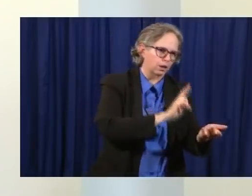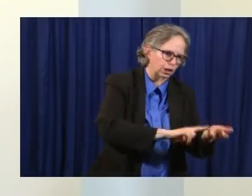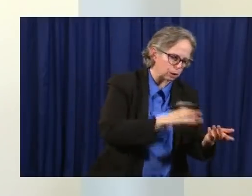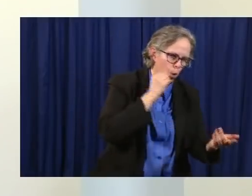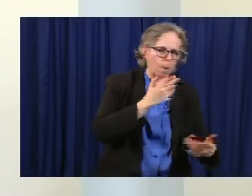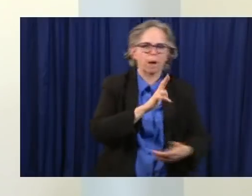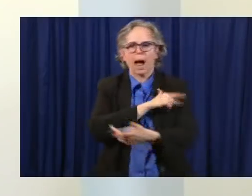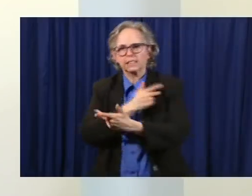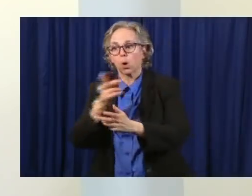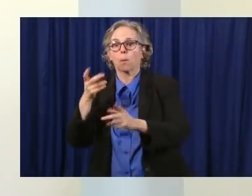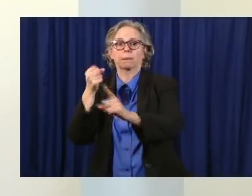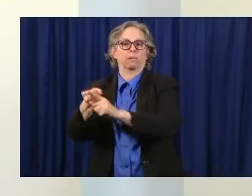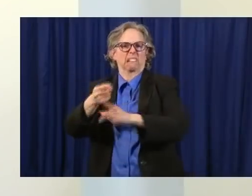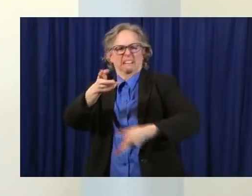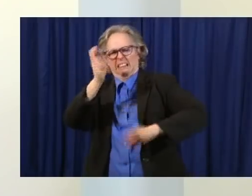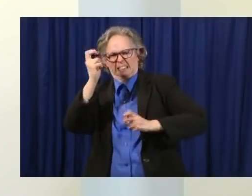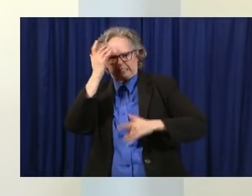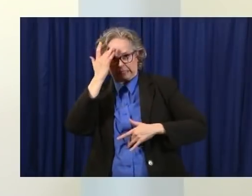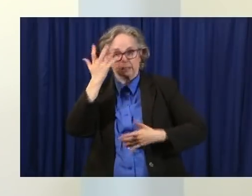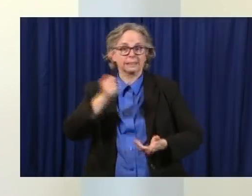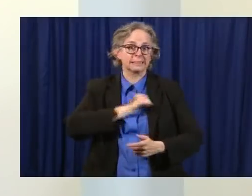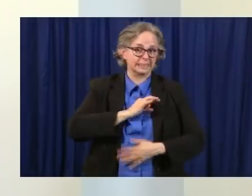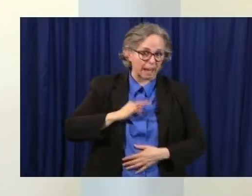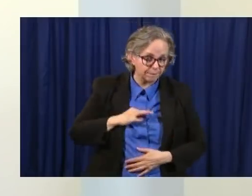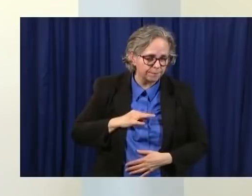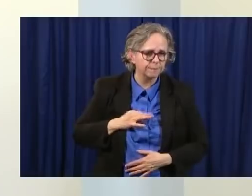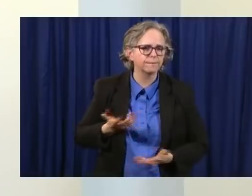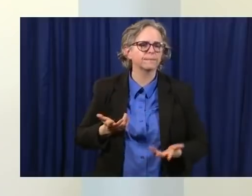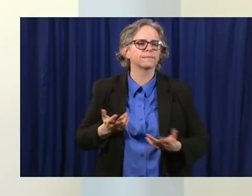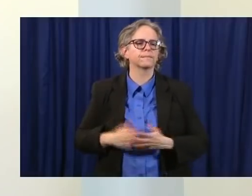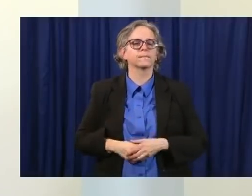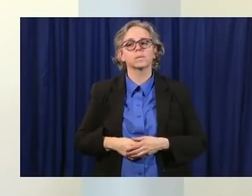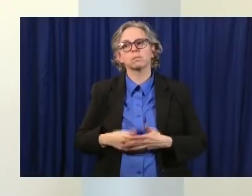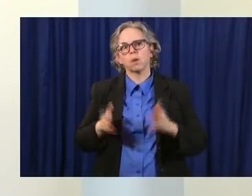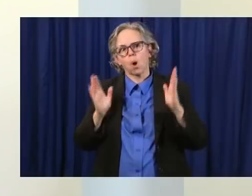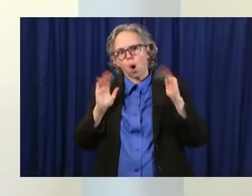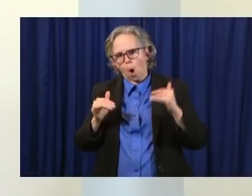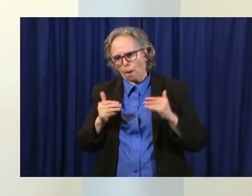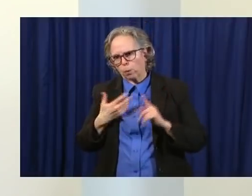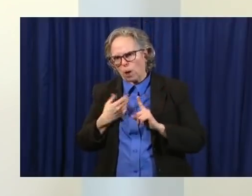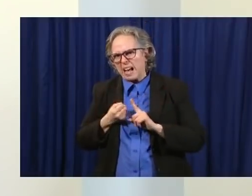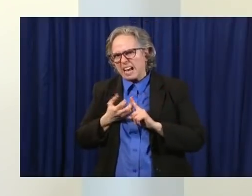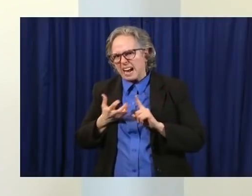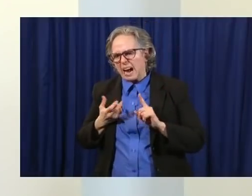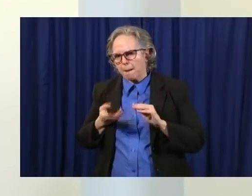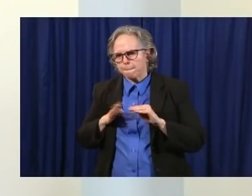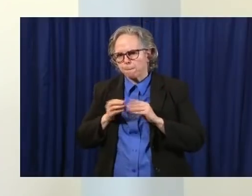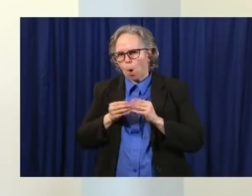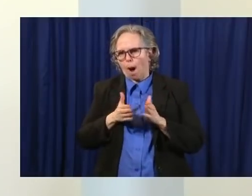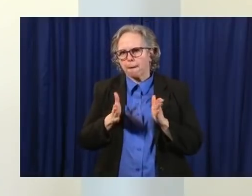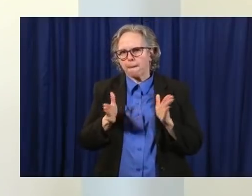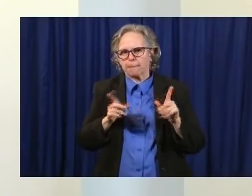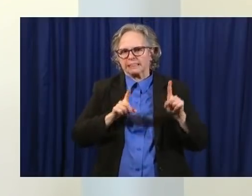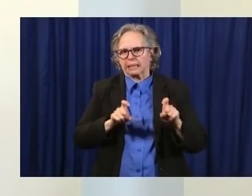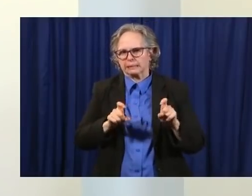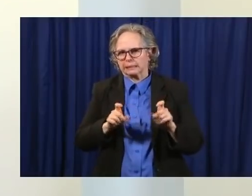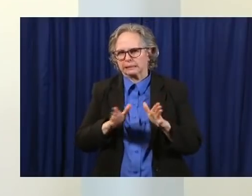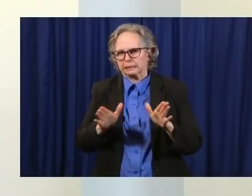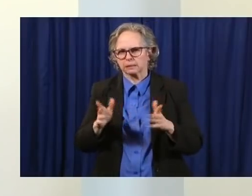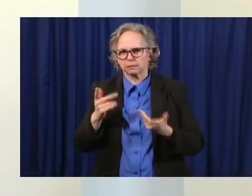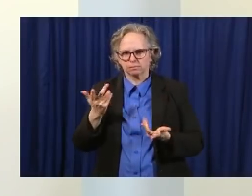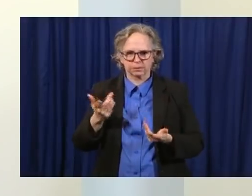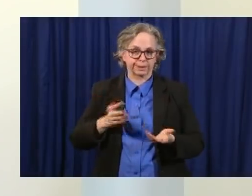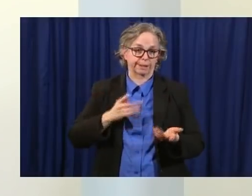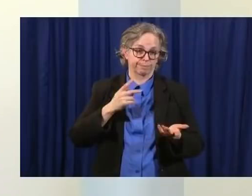and that's layering out. So we're going to talk a lot more about our ideas of testing in nursing homes, and how we